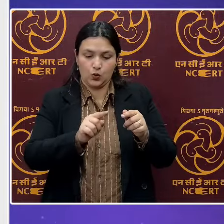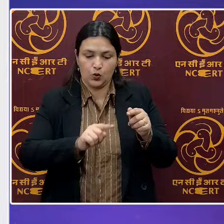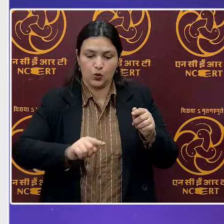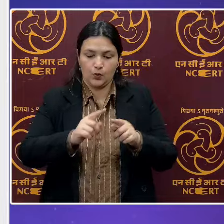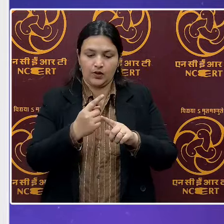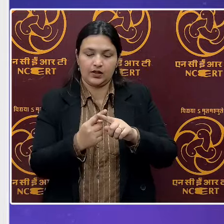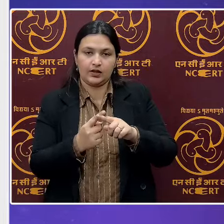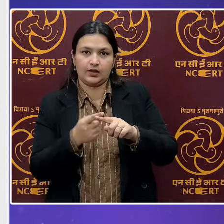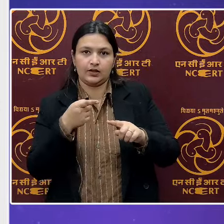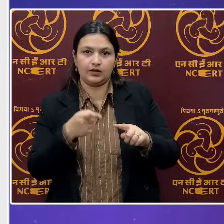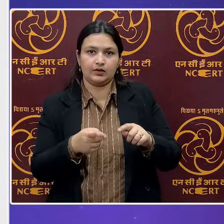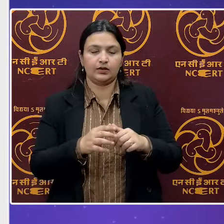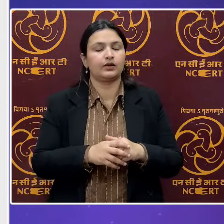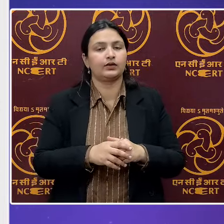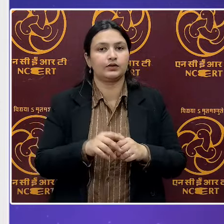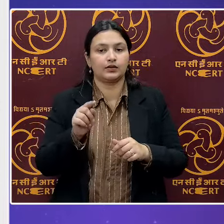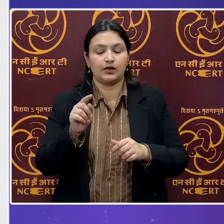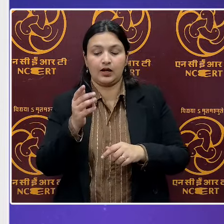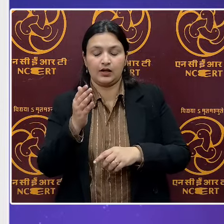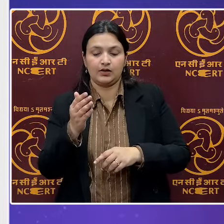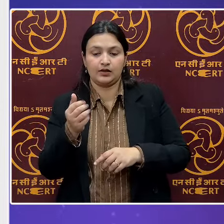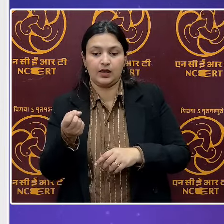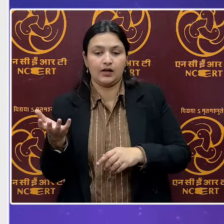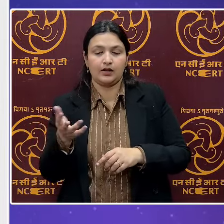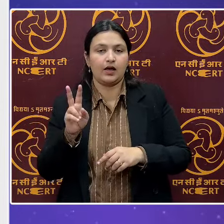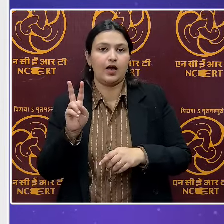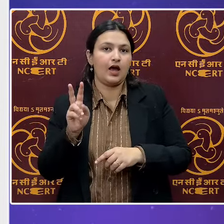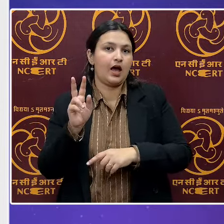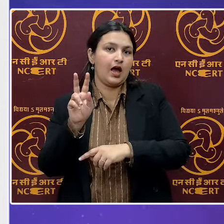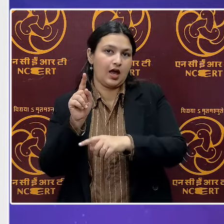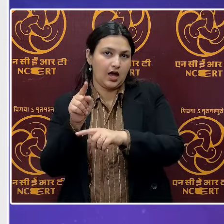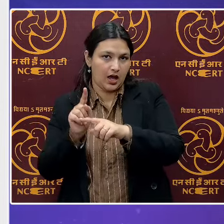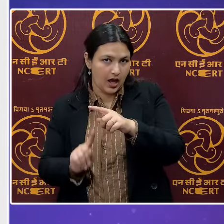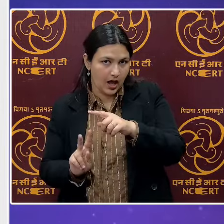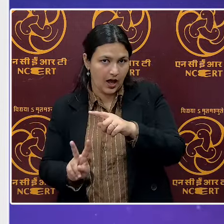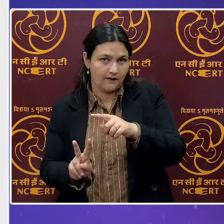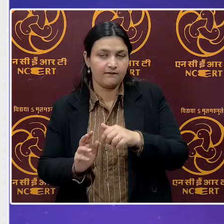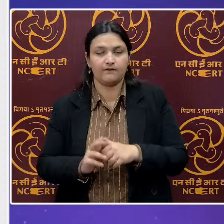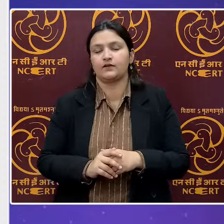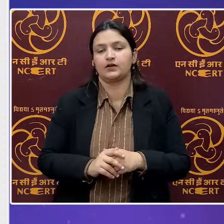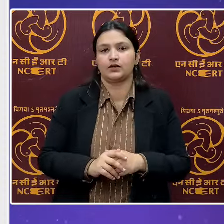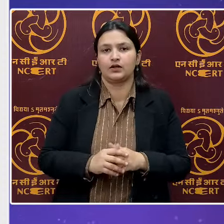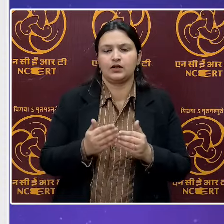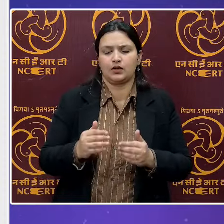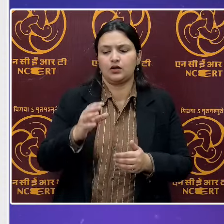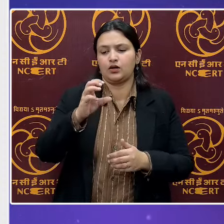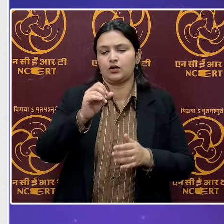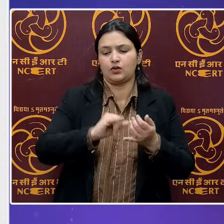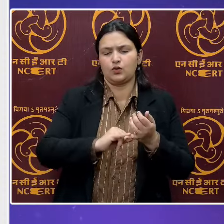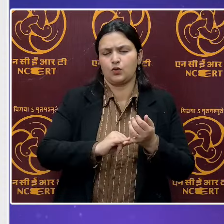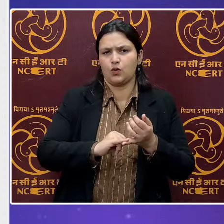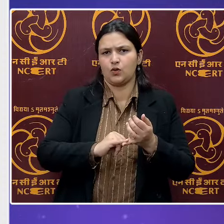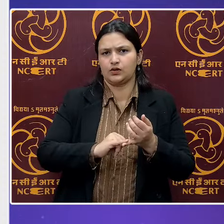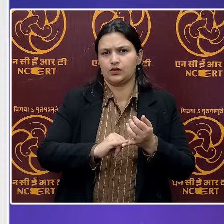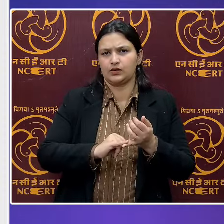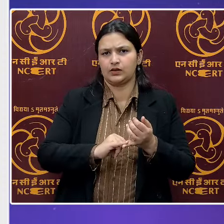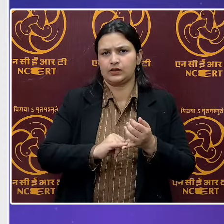cos omega t is equal to half. That is, cos theta is half. You know, cos theta has a value of half